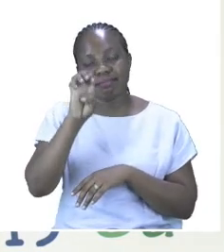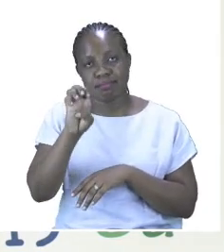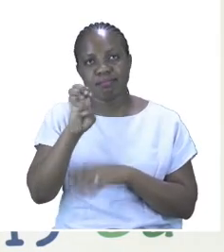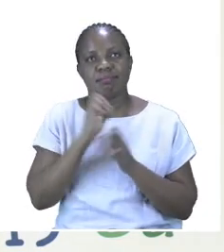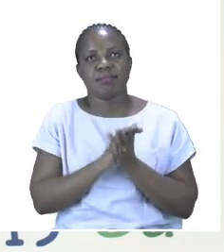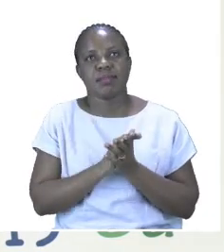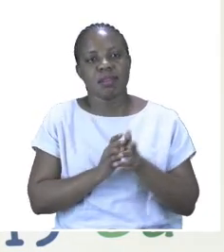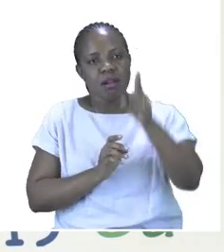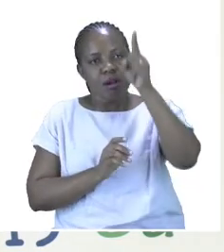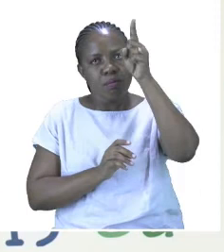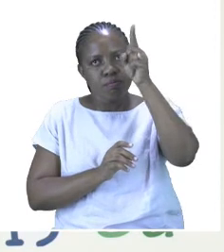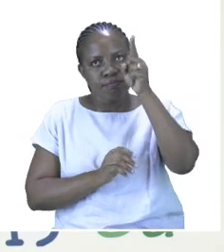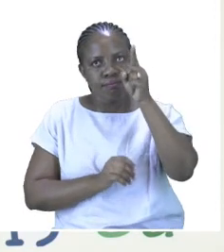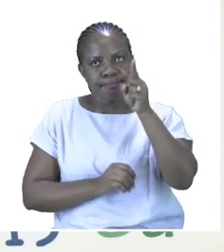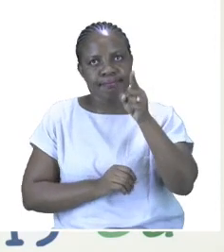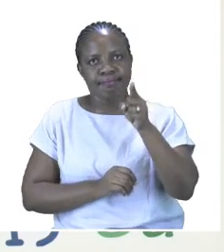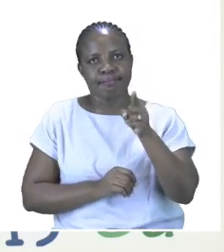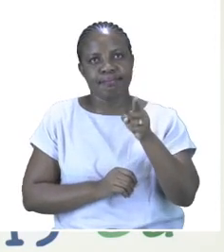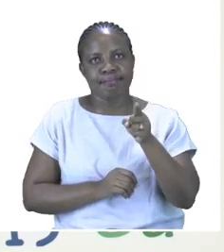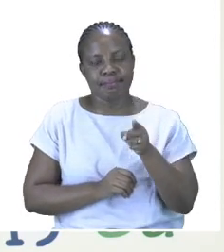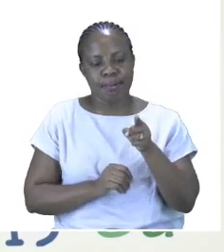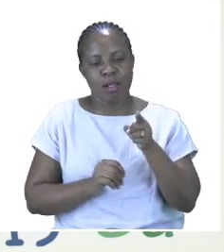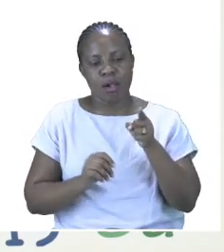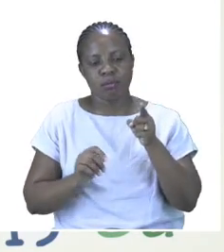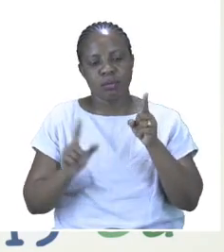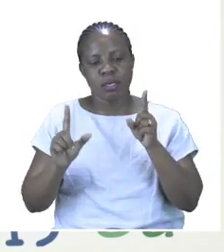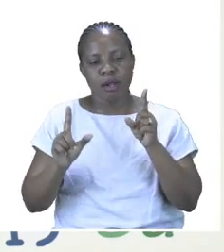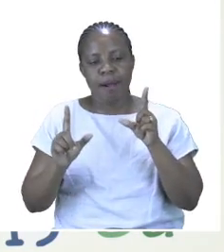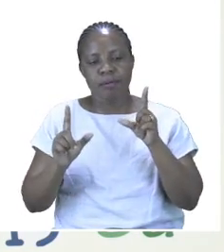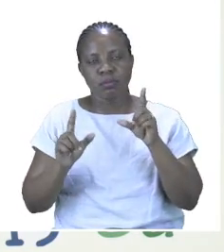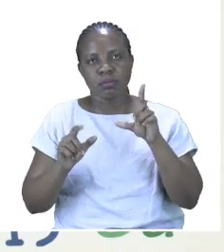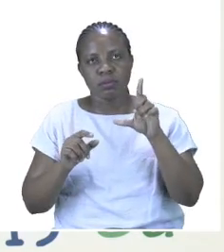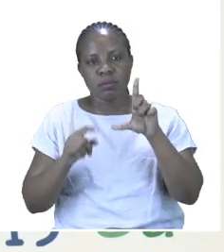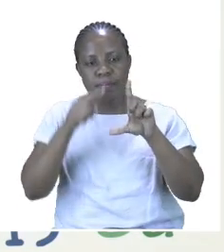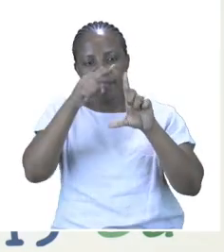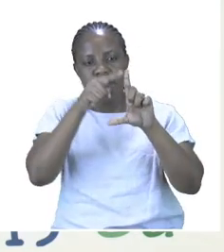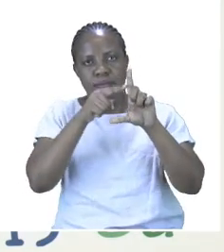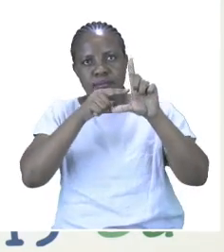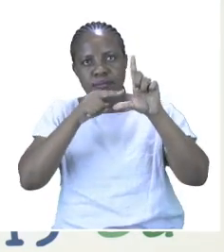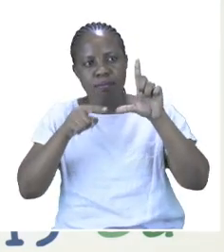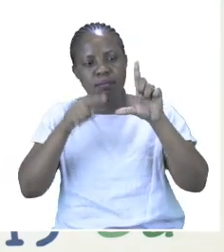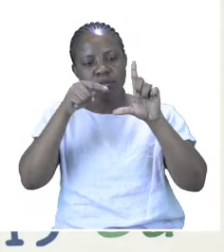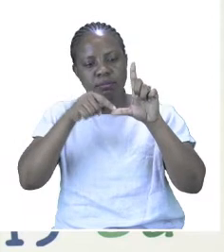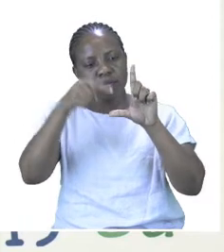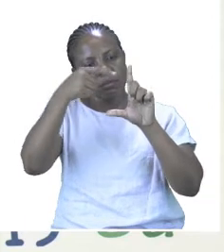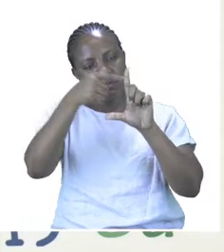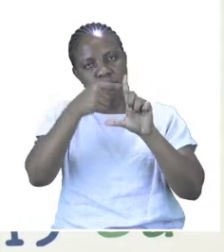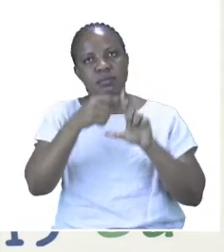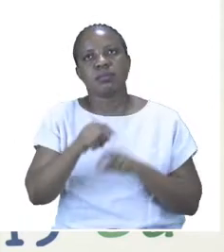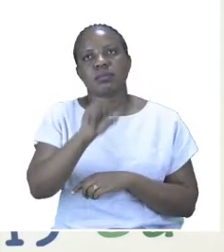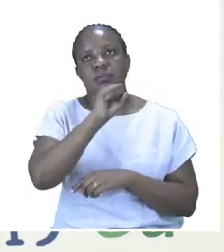to draw another line that connects this one, this is also a side. So we